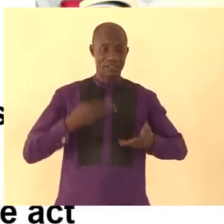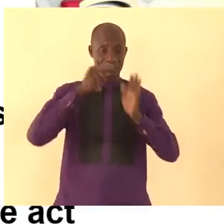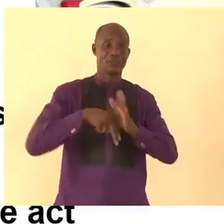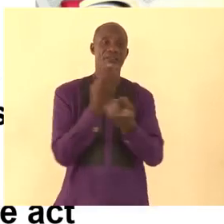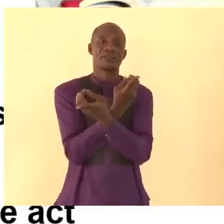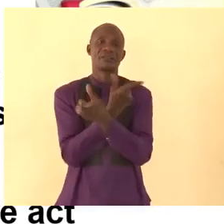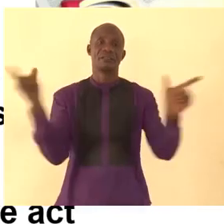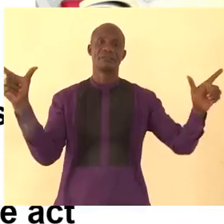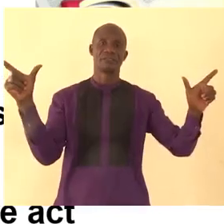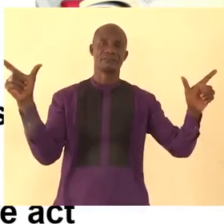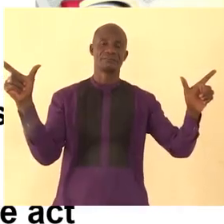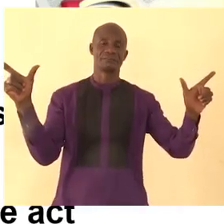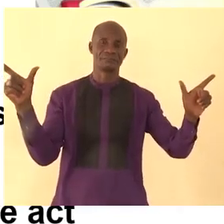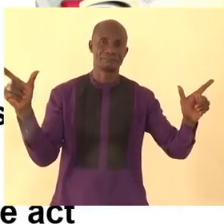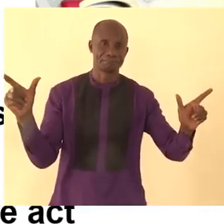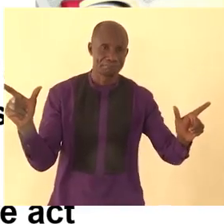liberating.